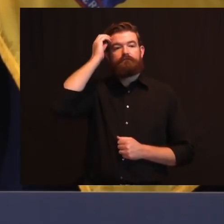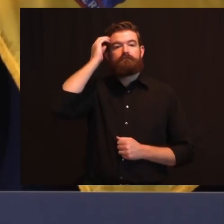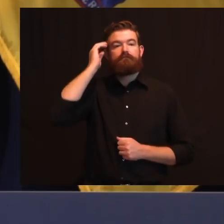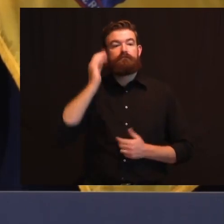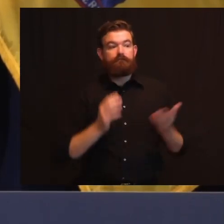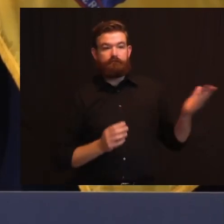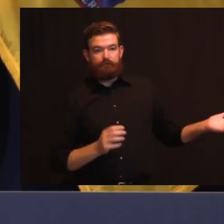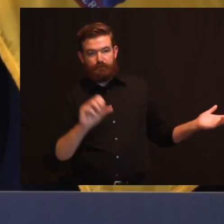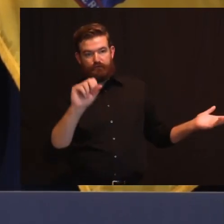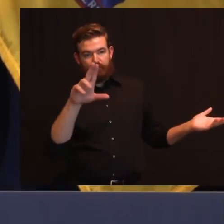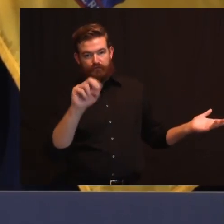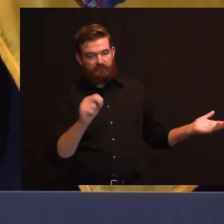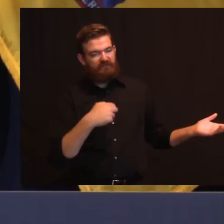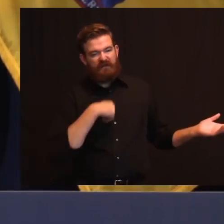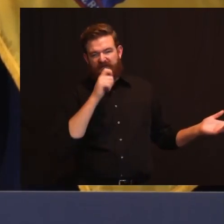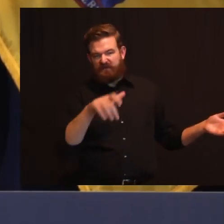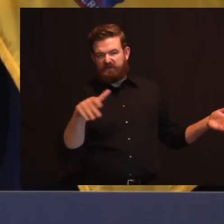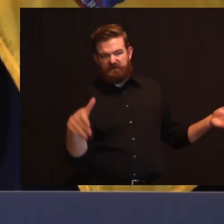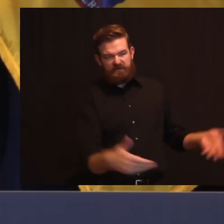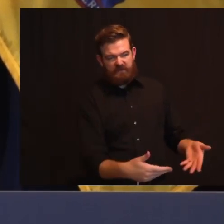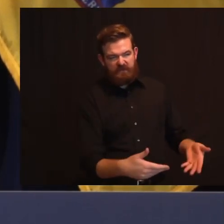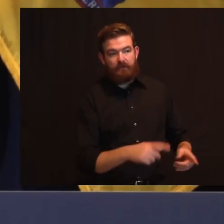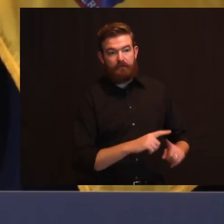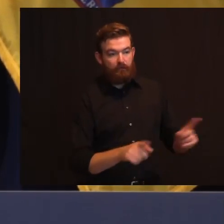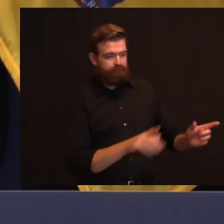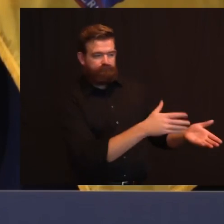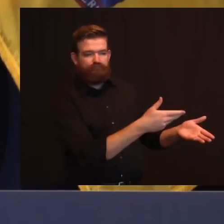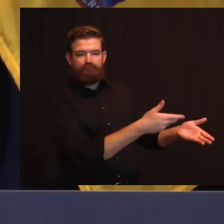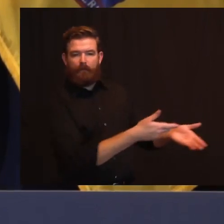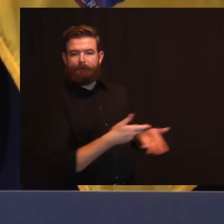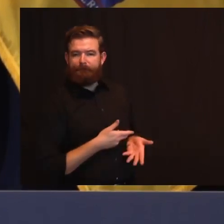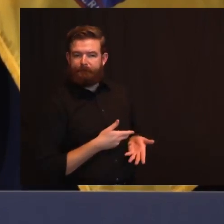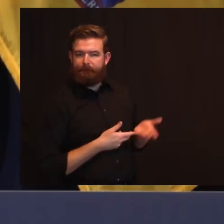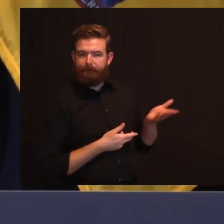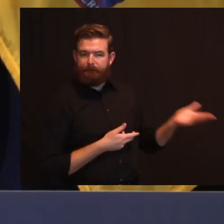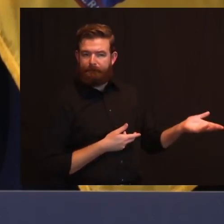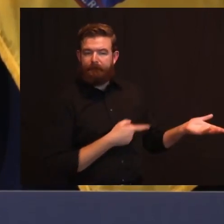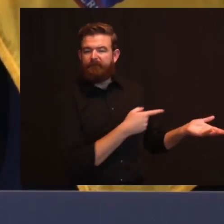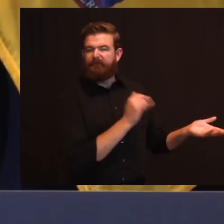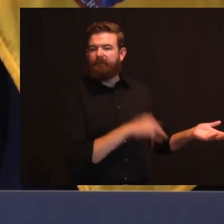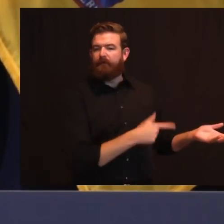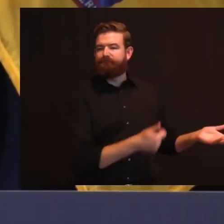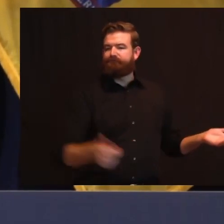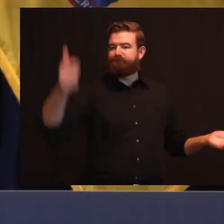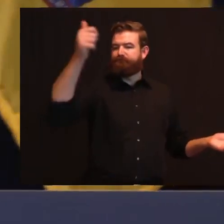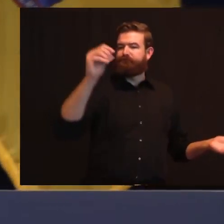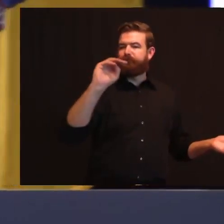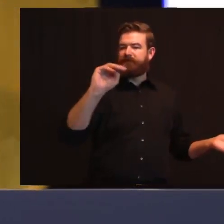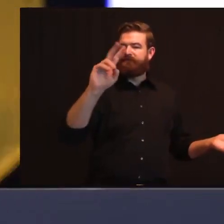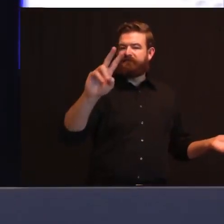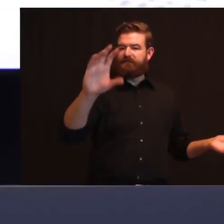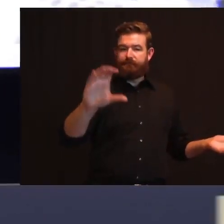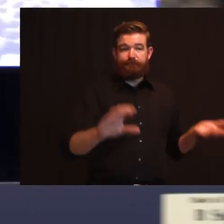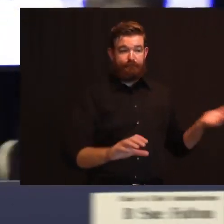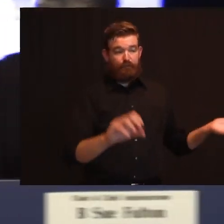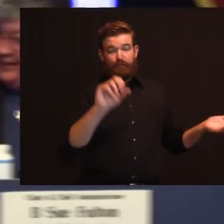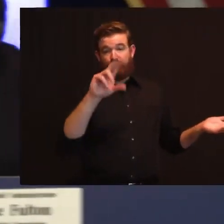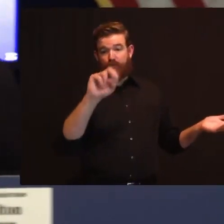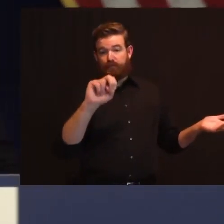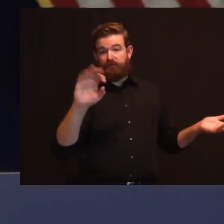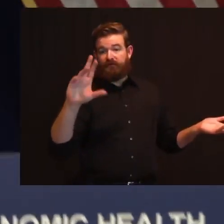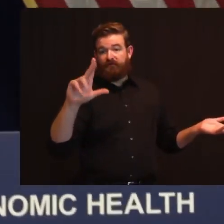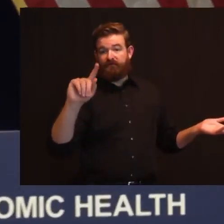doesn't need an introduction either, but please help me welcome the Chief Administrator of the Motor Vehicles Commission, Sue Fulton. Thank you, Governor,